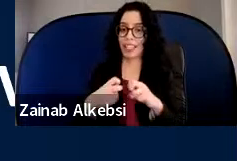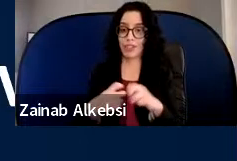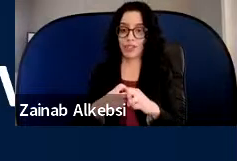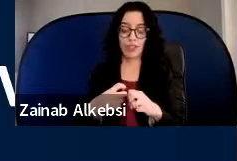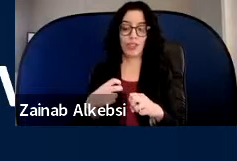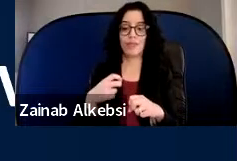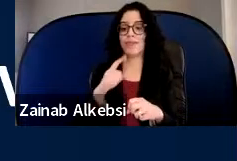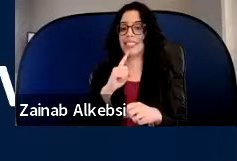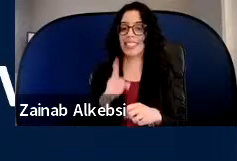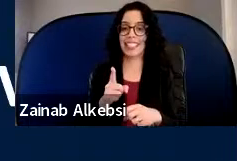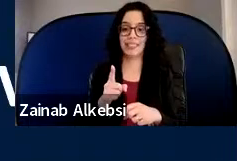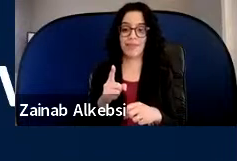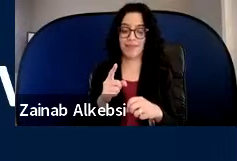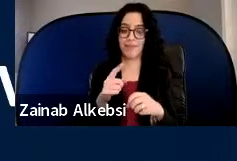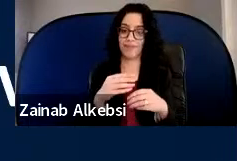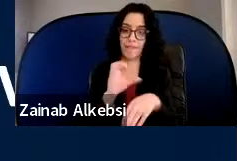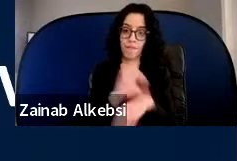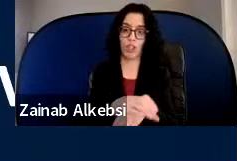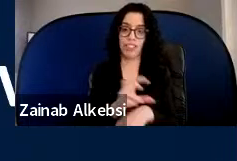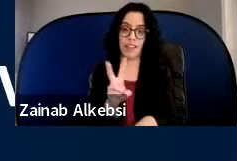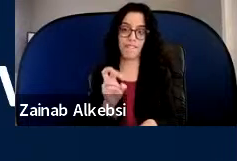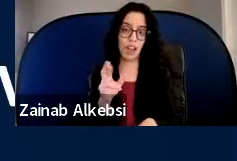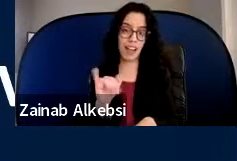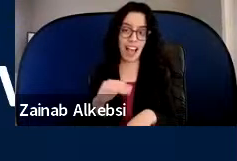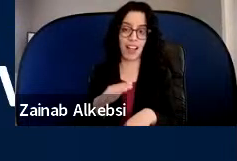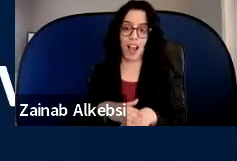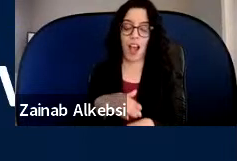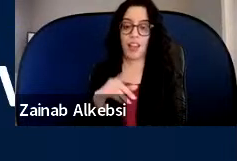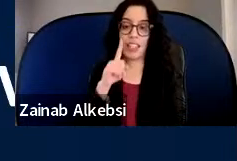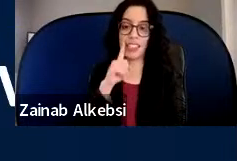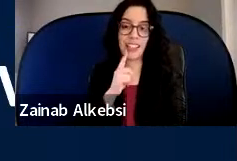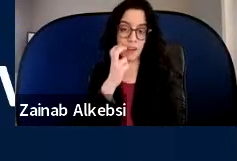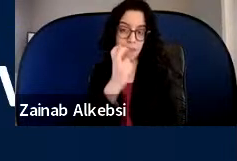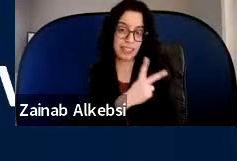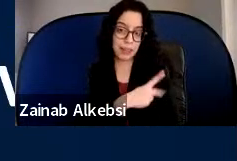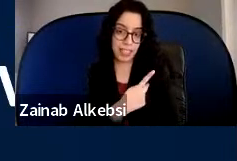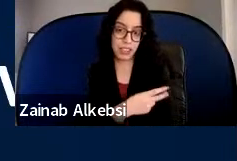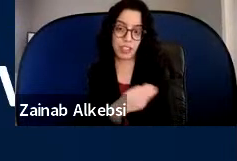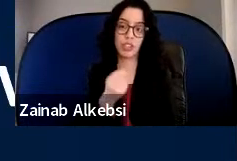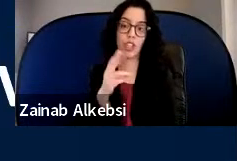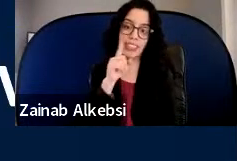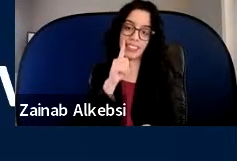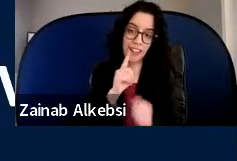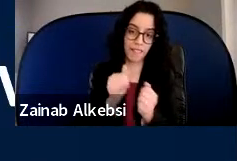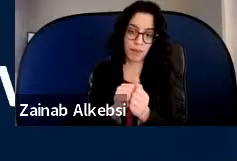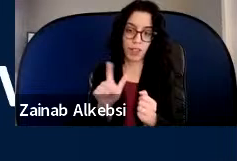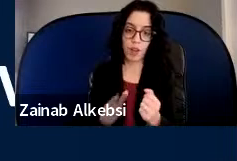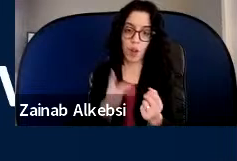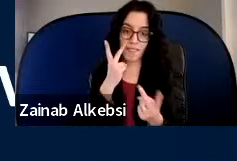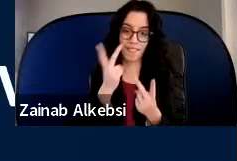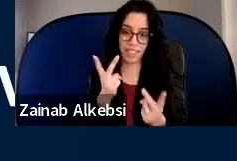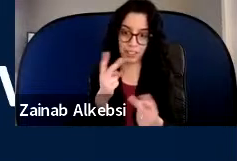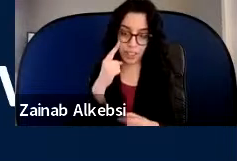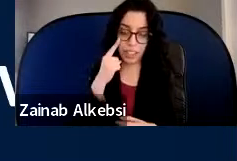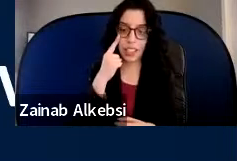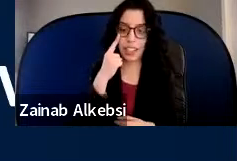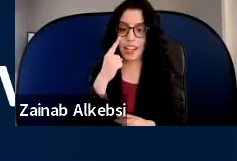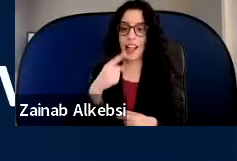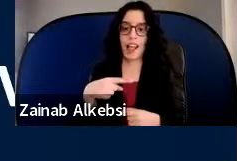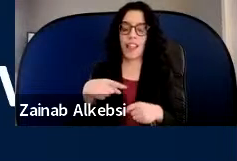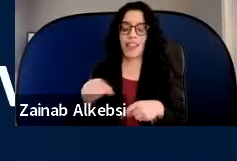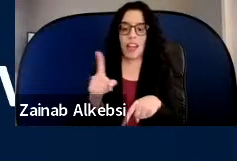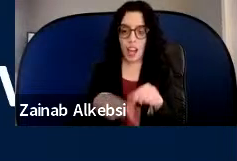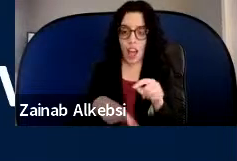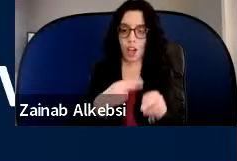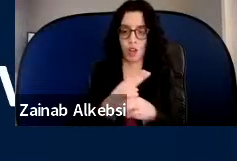impossible to do that because it's based on a tablet or a device that is stationary. When there are deaf-blind